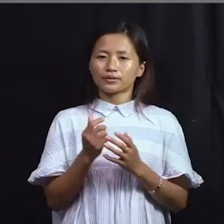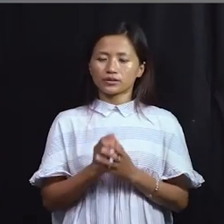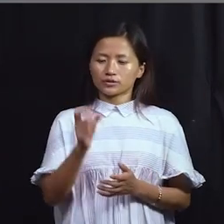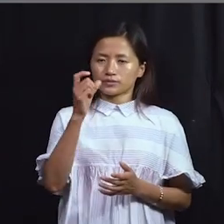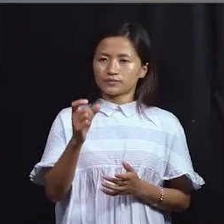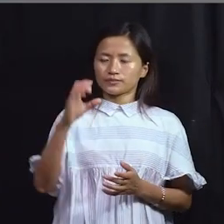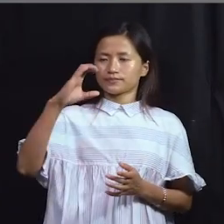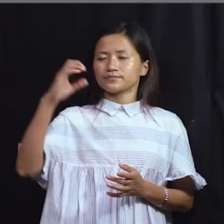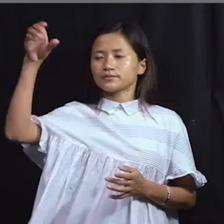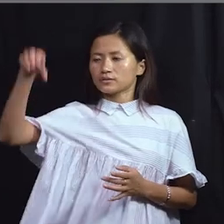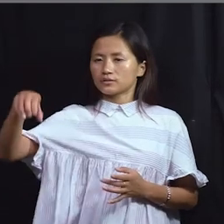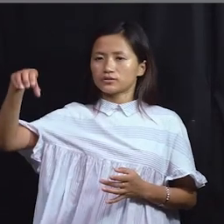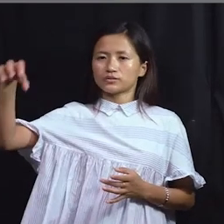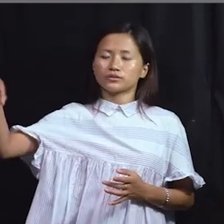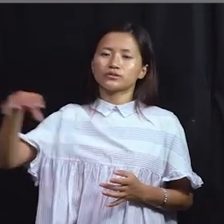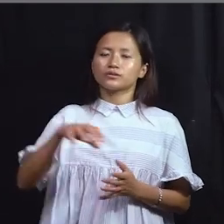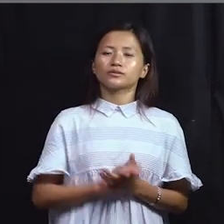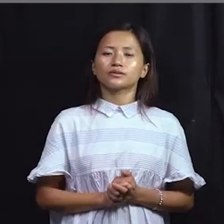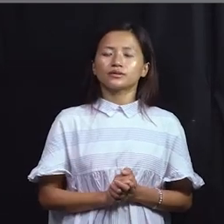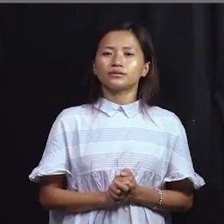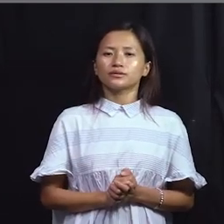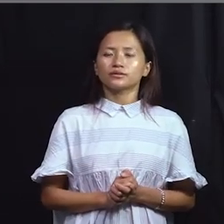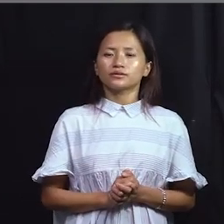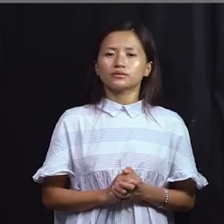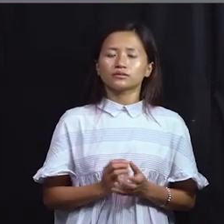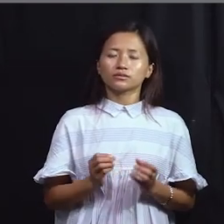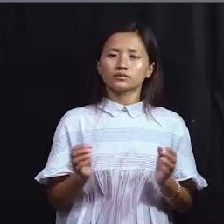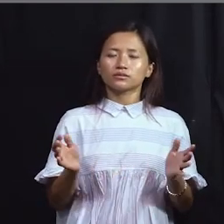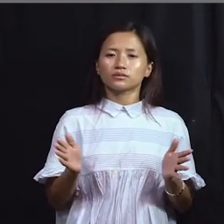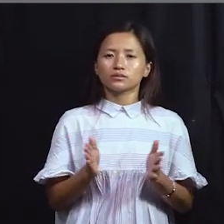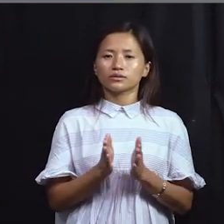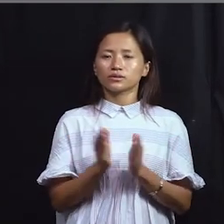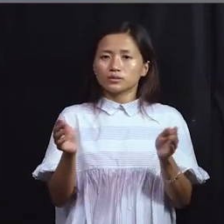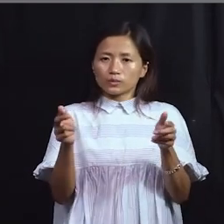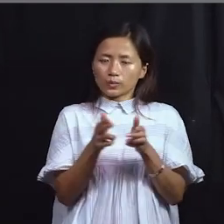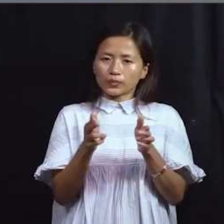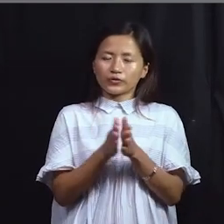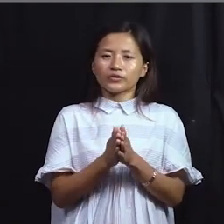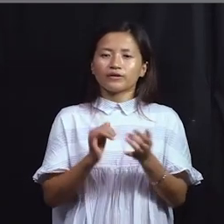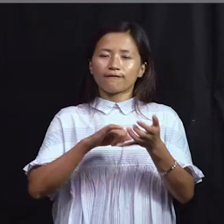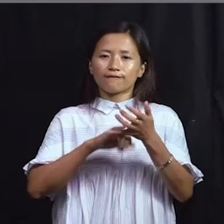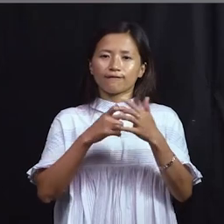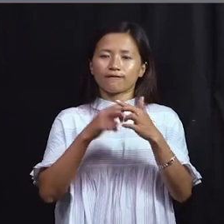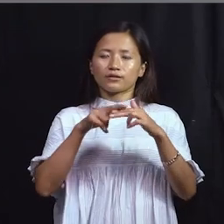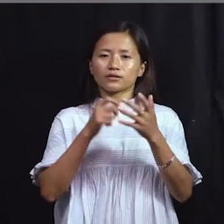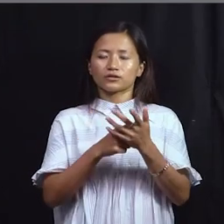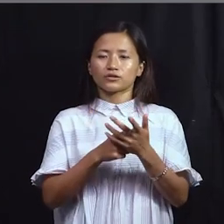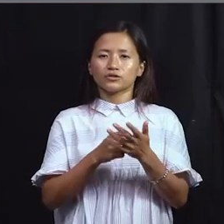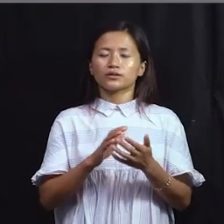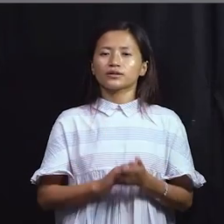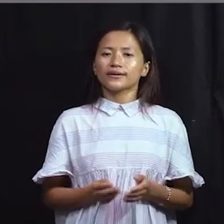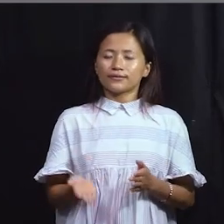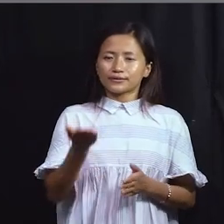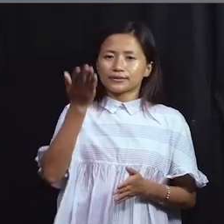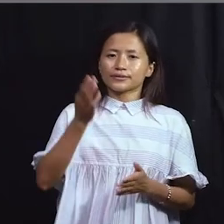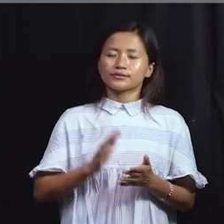country. Small fluctuations of prices is always negligible. And in fact, if there is a moderate rise in